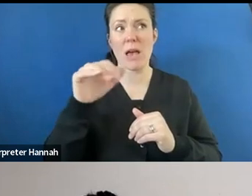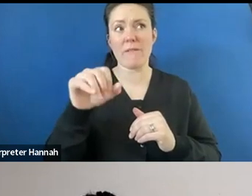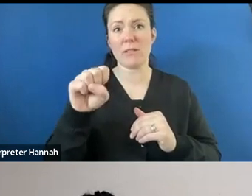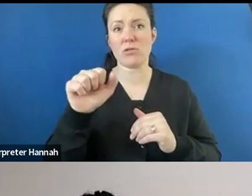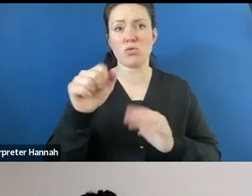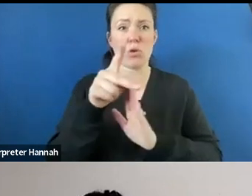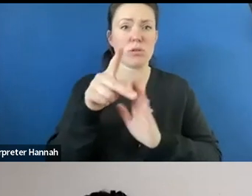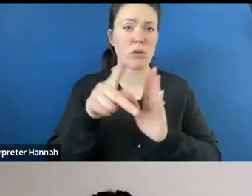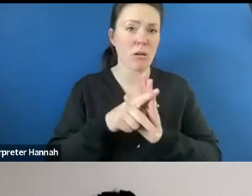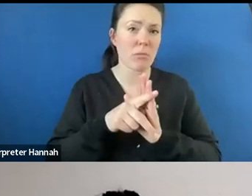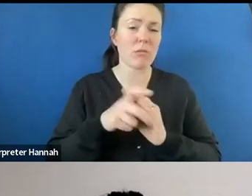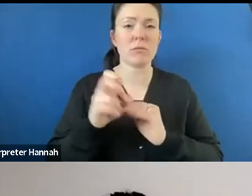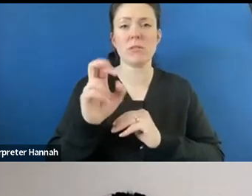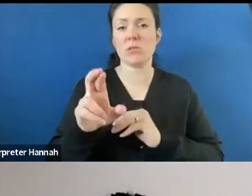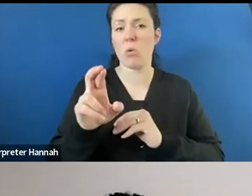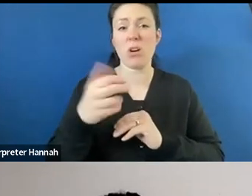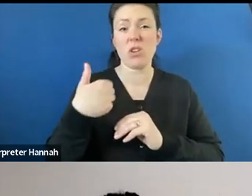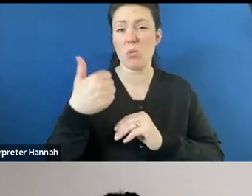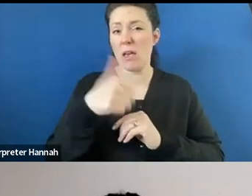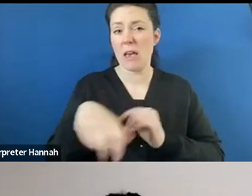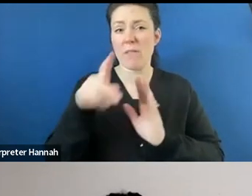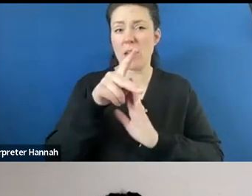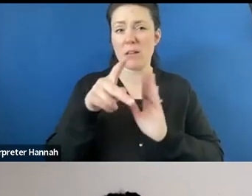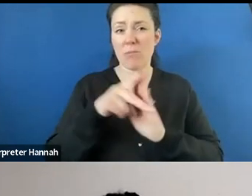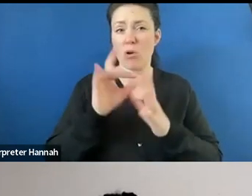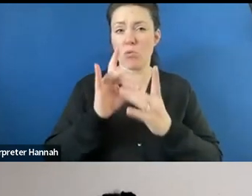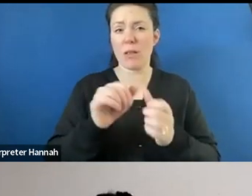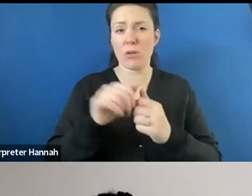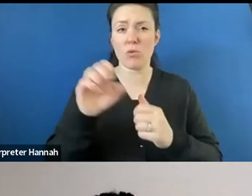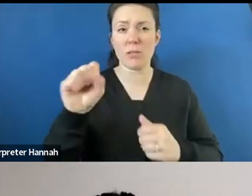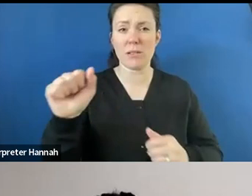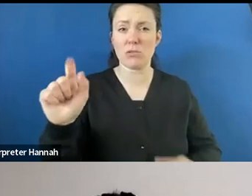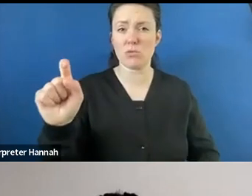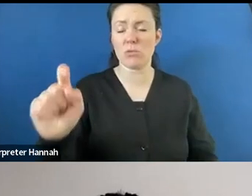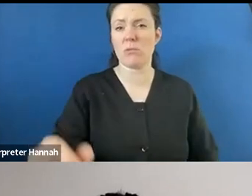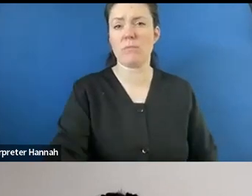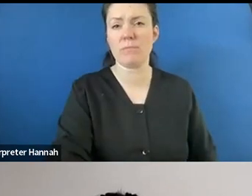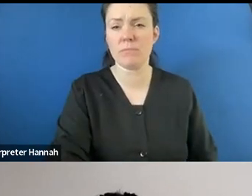there, do you guys do policies on sexual assault?